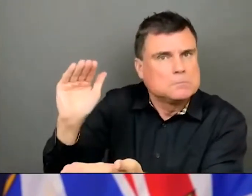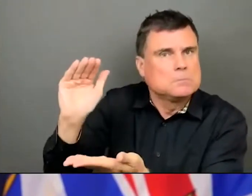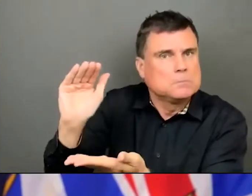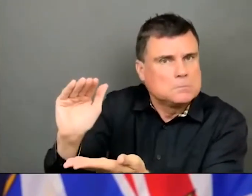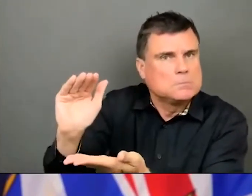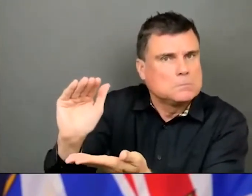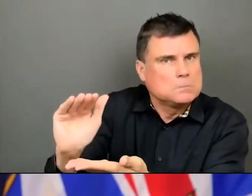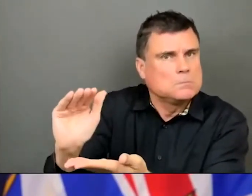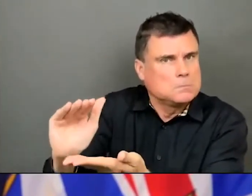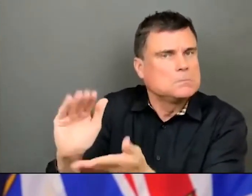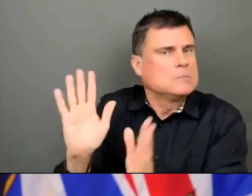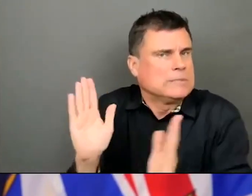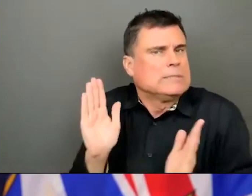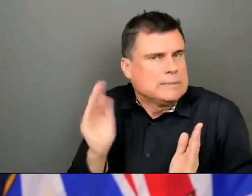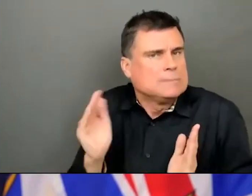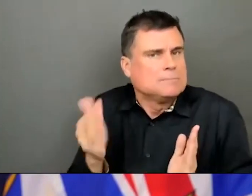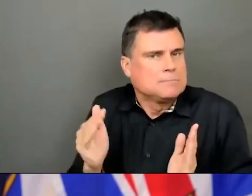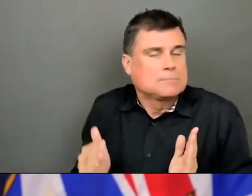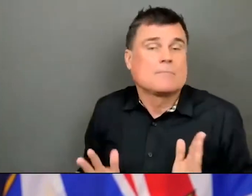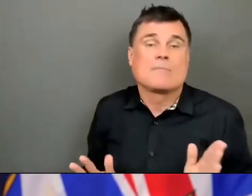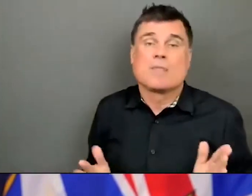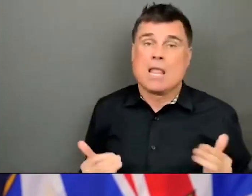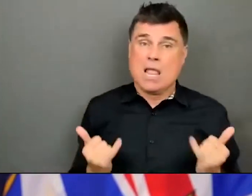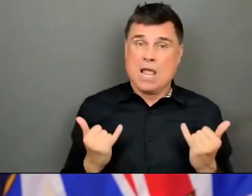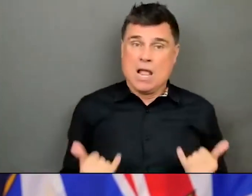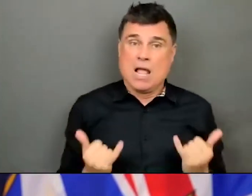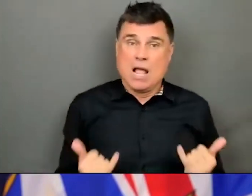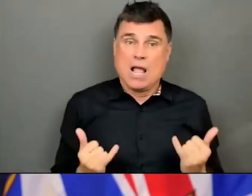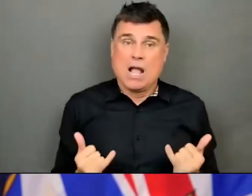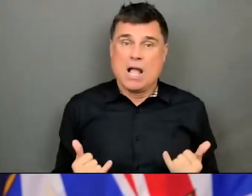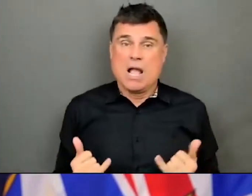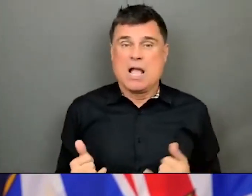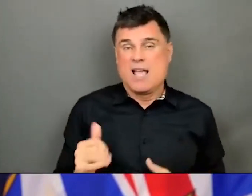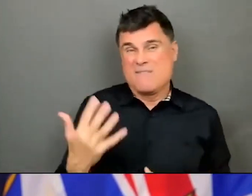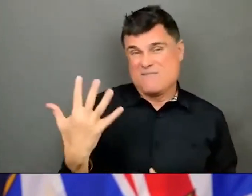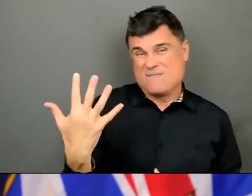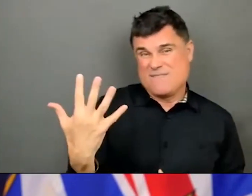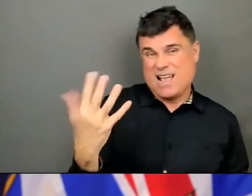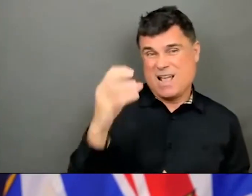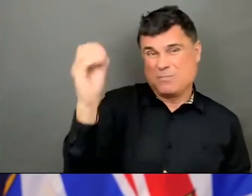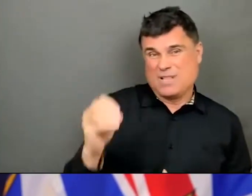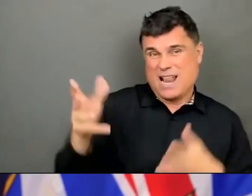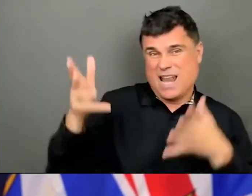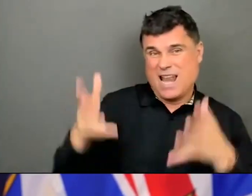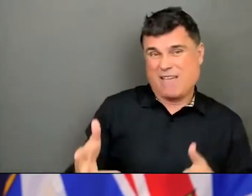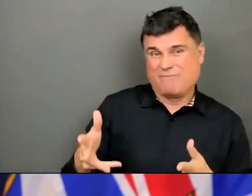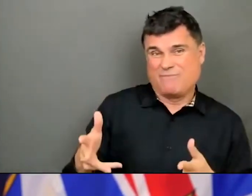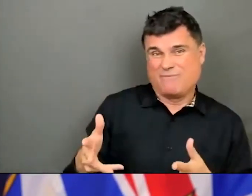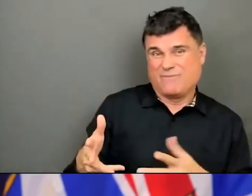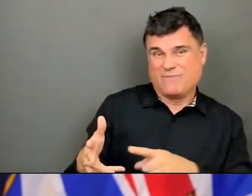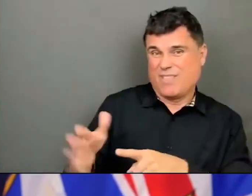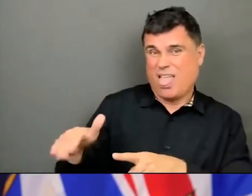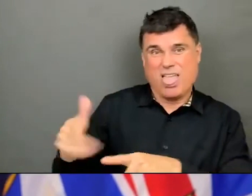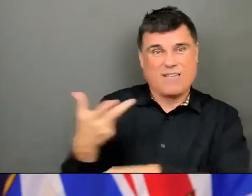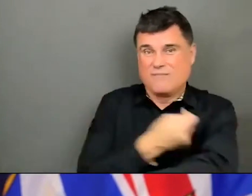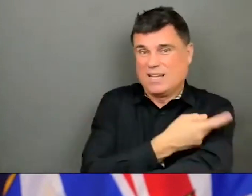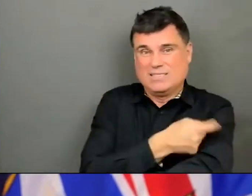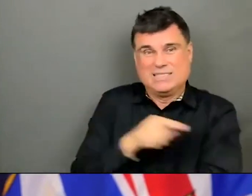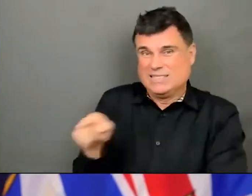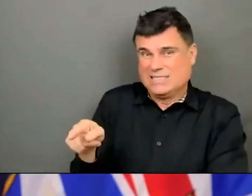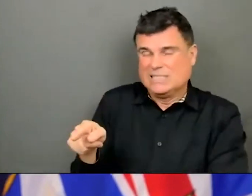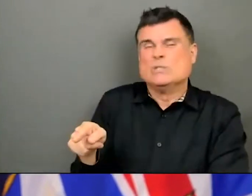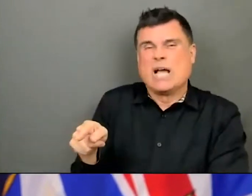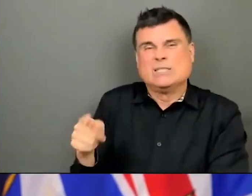5 to 6% today. So progress is being made, and the level of vaccination is very high. It's just